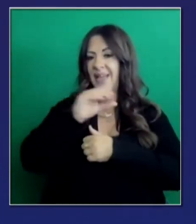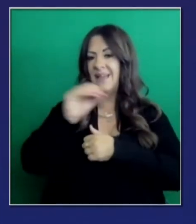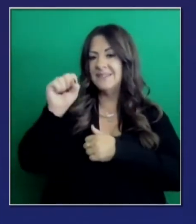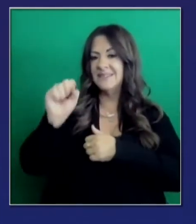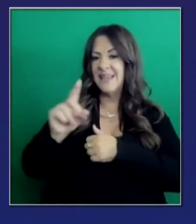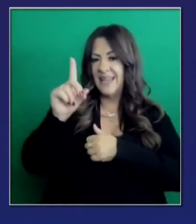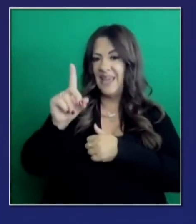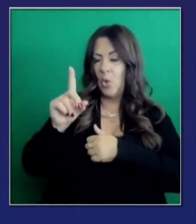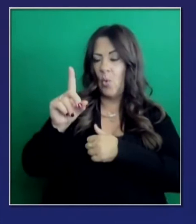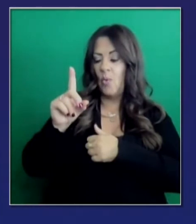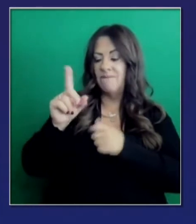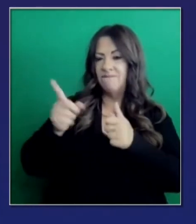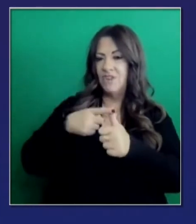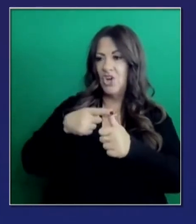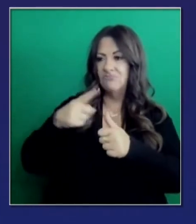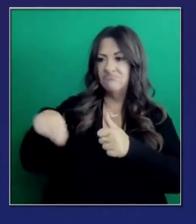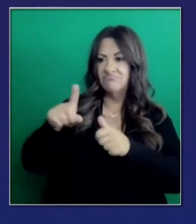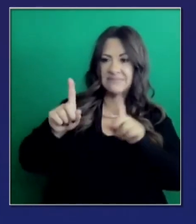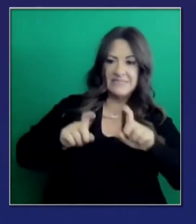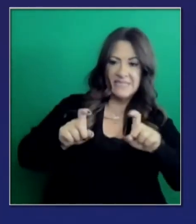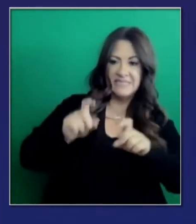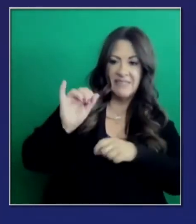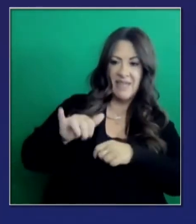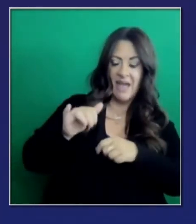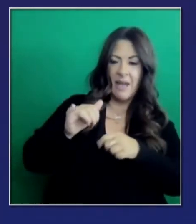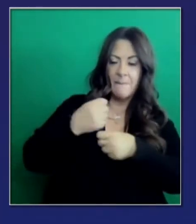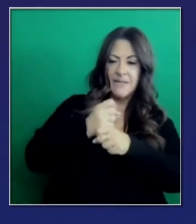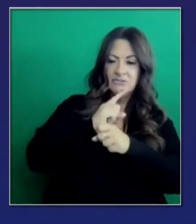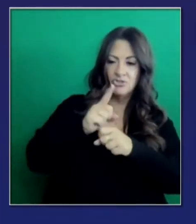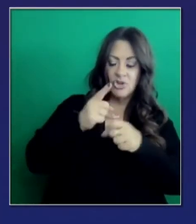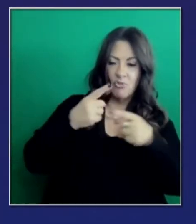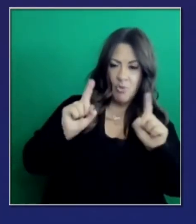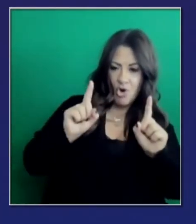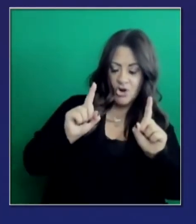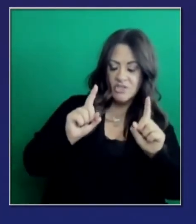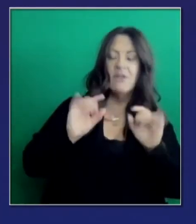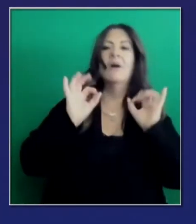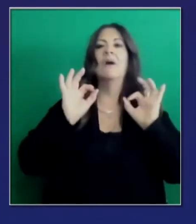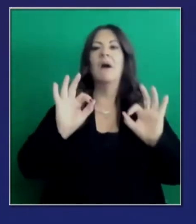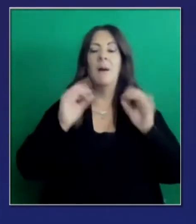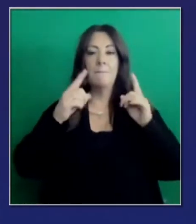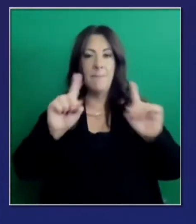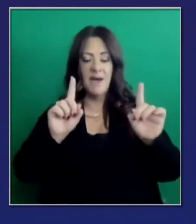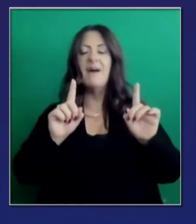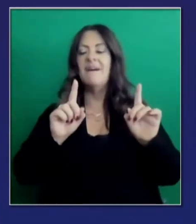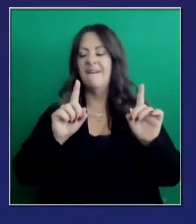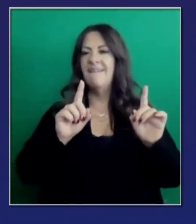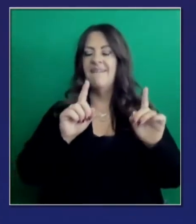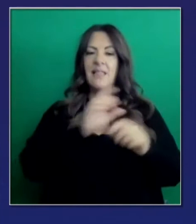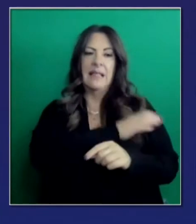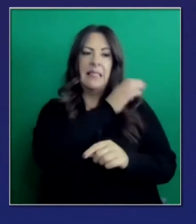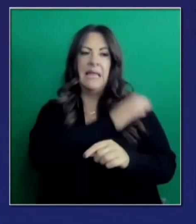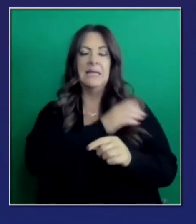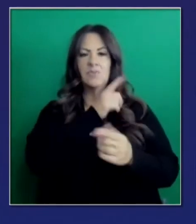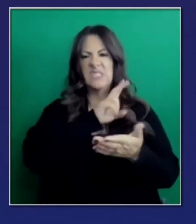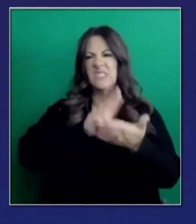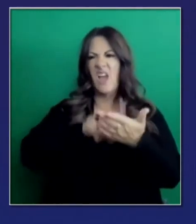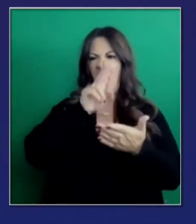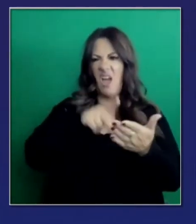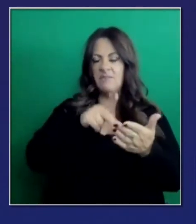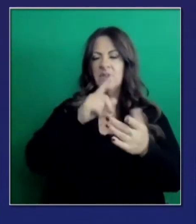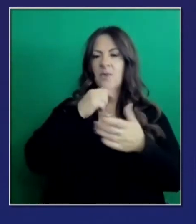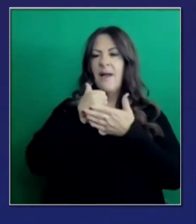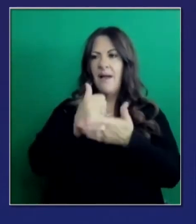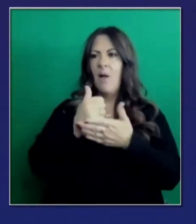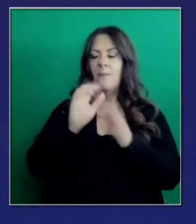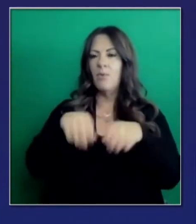mentioned a moment ago, to make appointments for those clinics that have signed up and come in to the pilot. And so the most